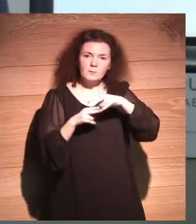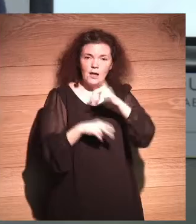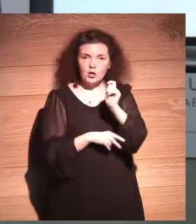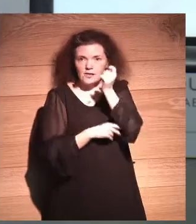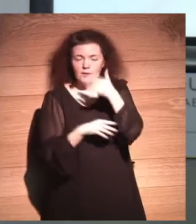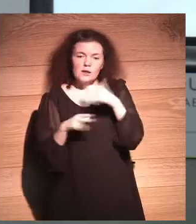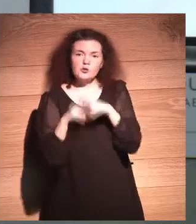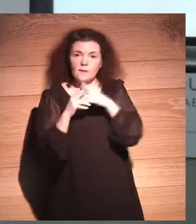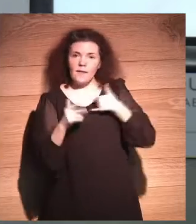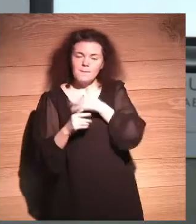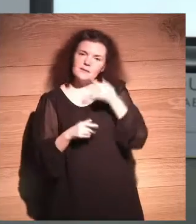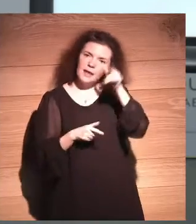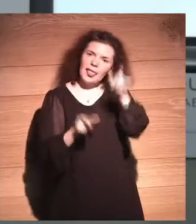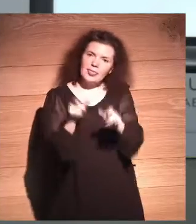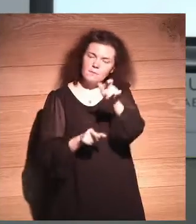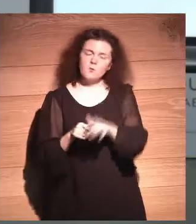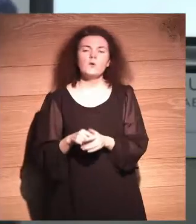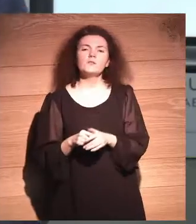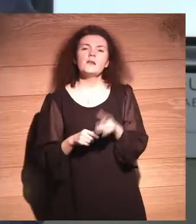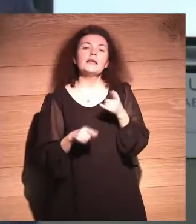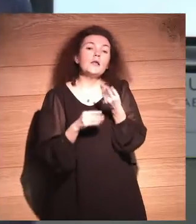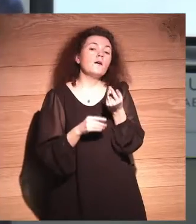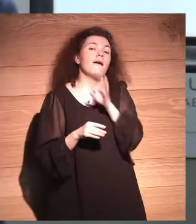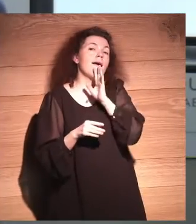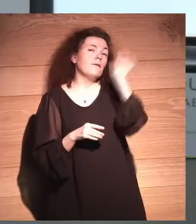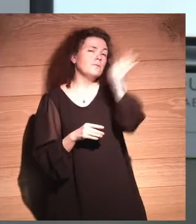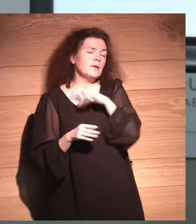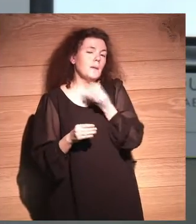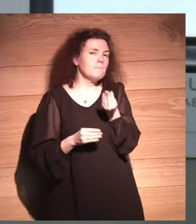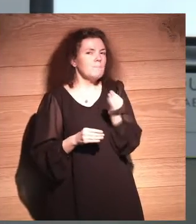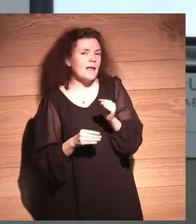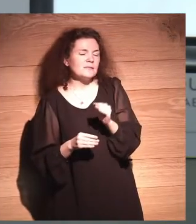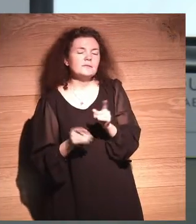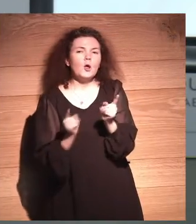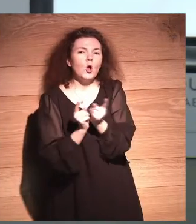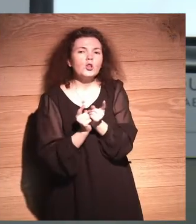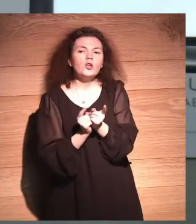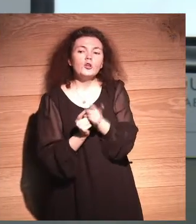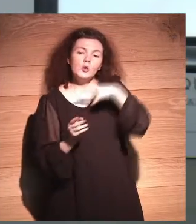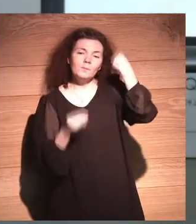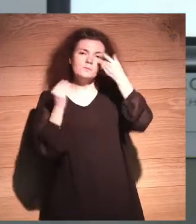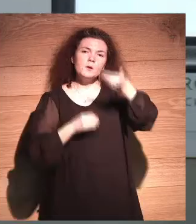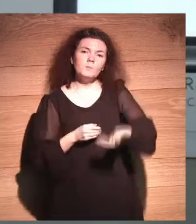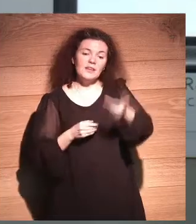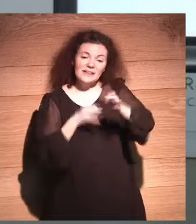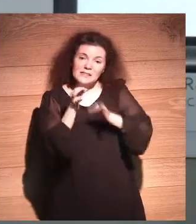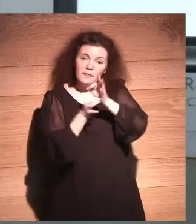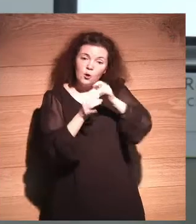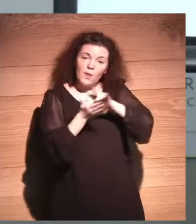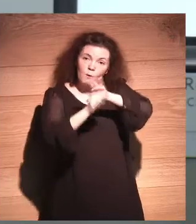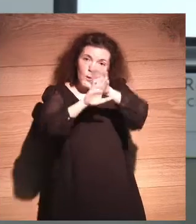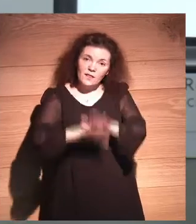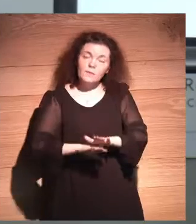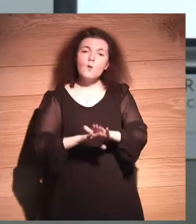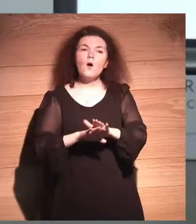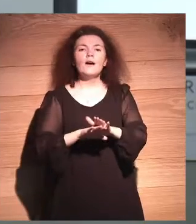do technologically and ethically, both as a society and as individuals. To complement what Silvia said, we believe that it was